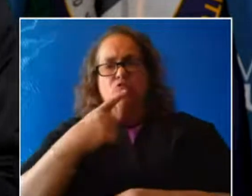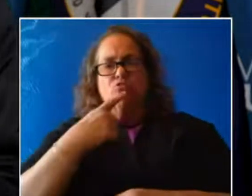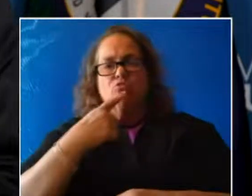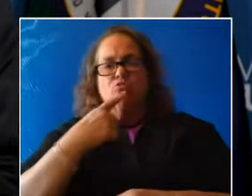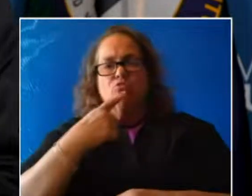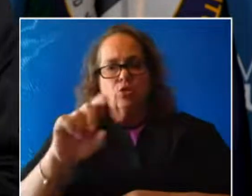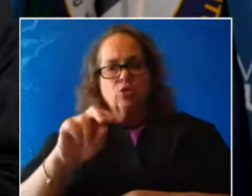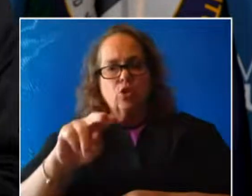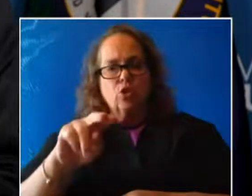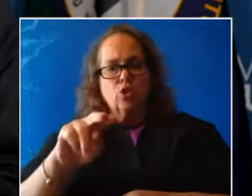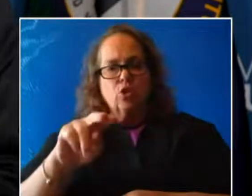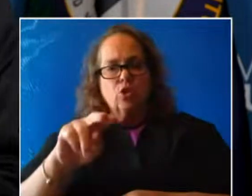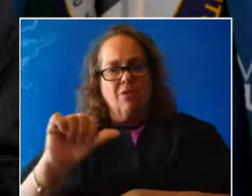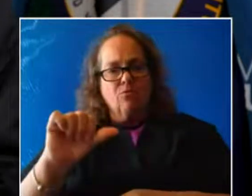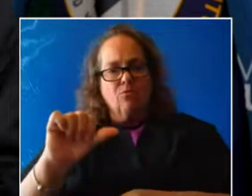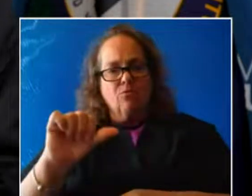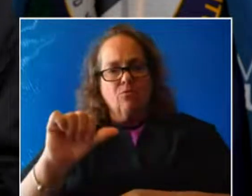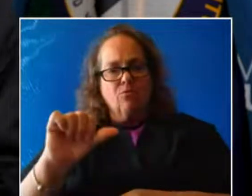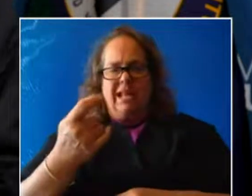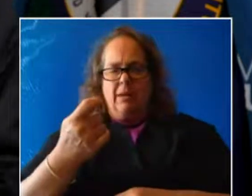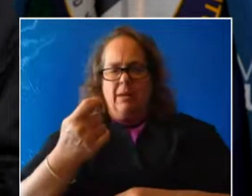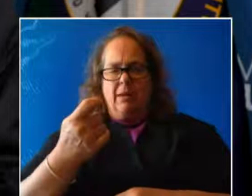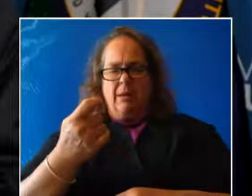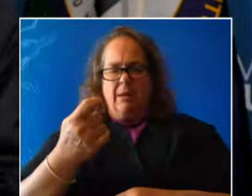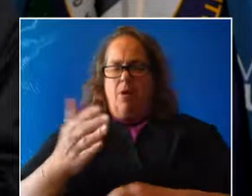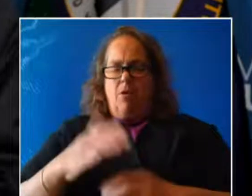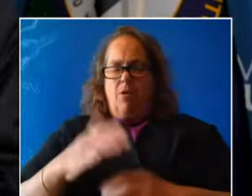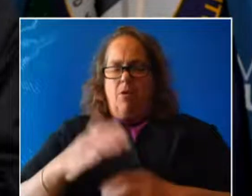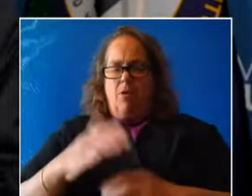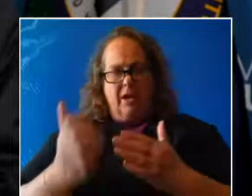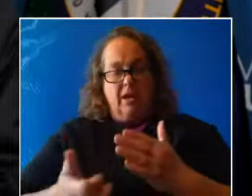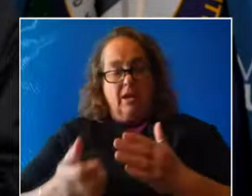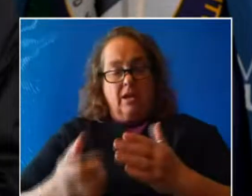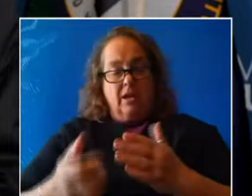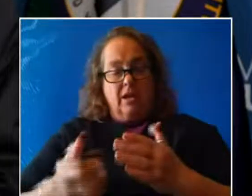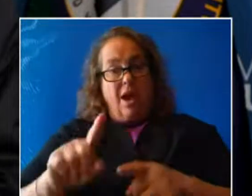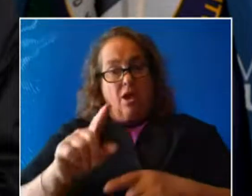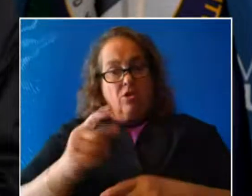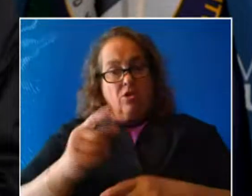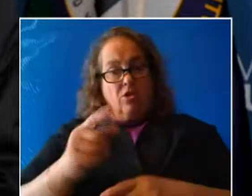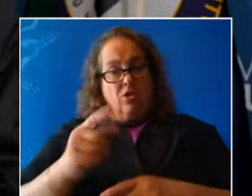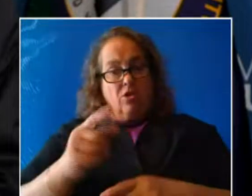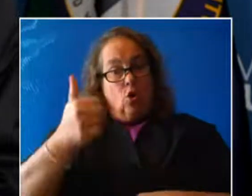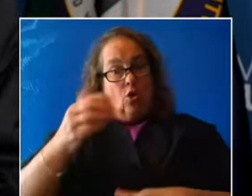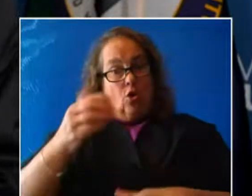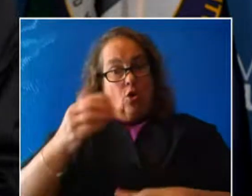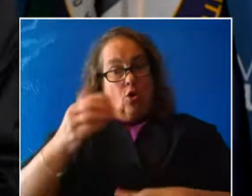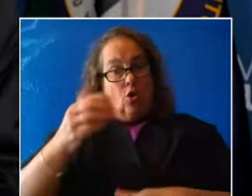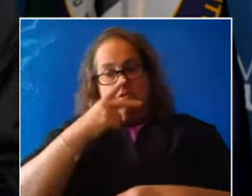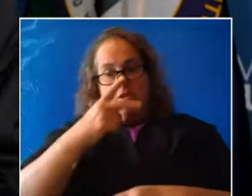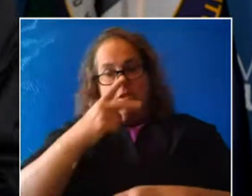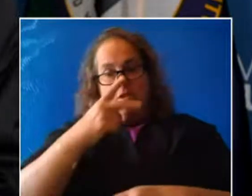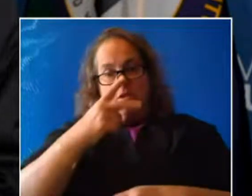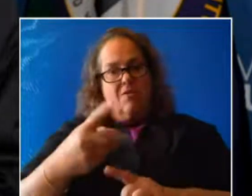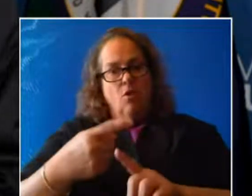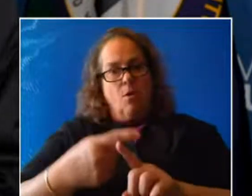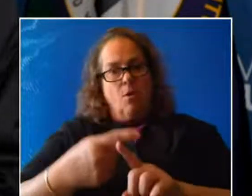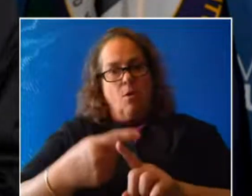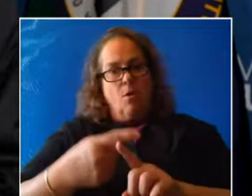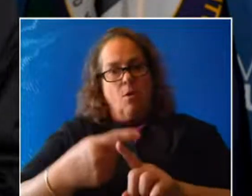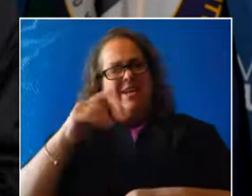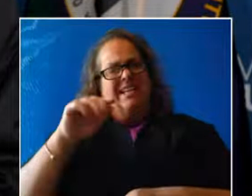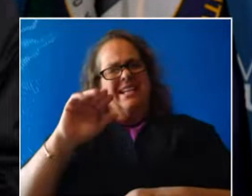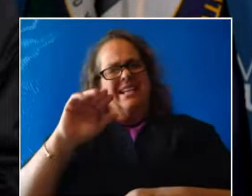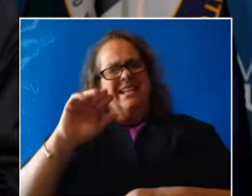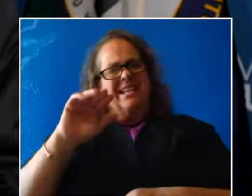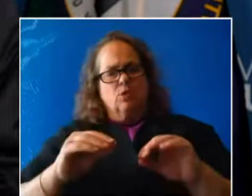over the weekend. And while it's fewer than we saw several months ago, they do seem to move around a bit across the state to